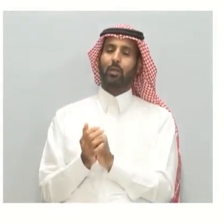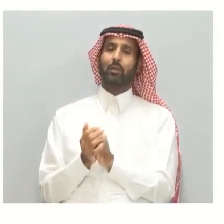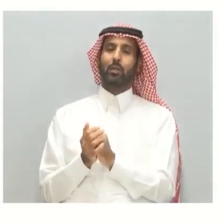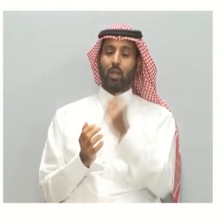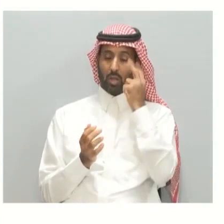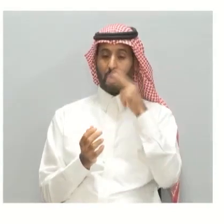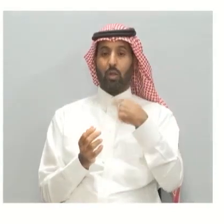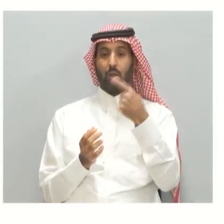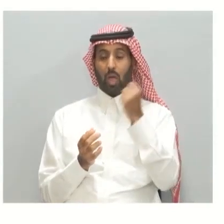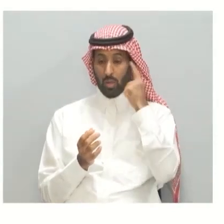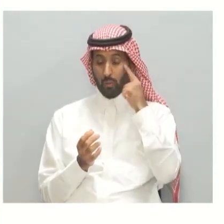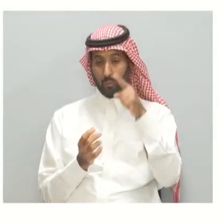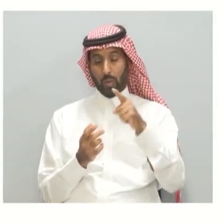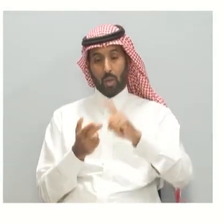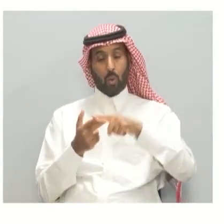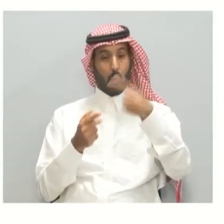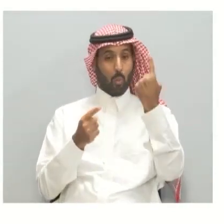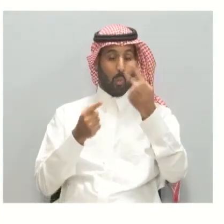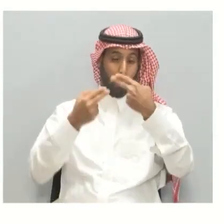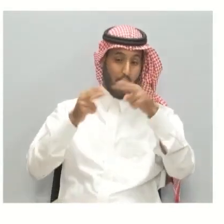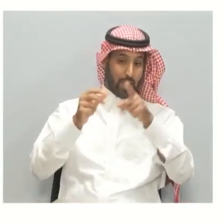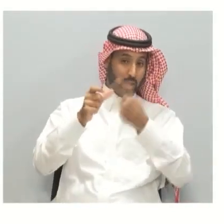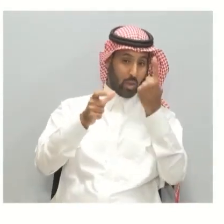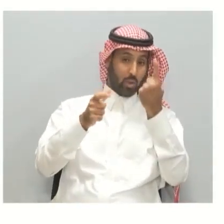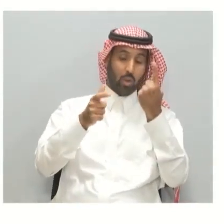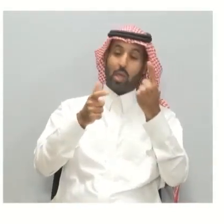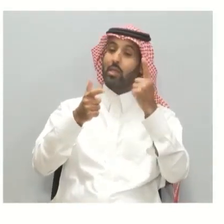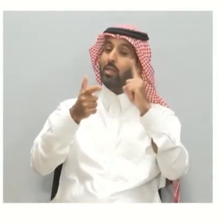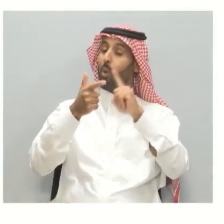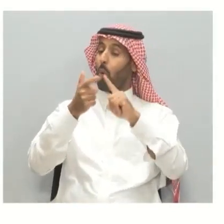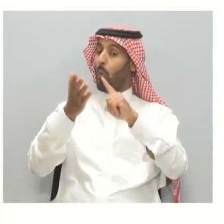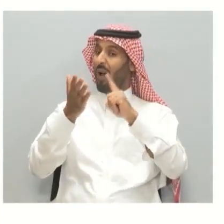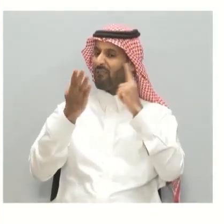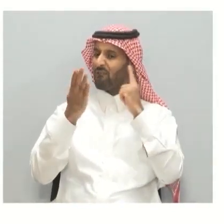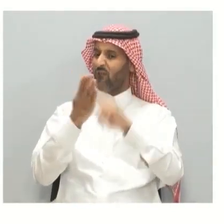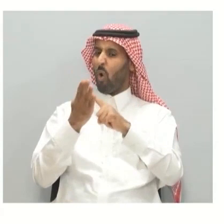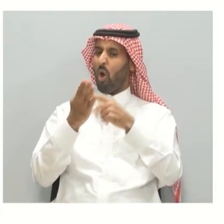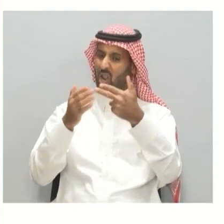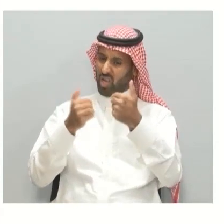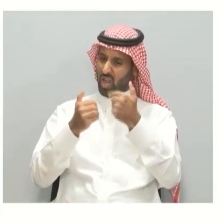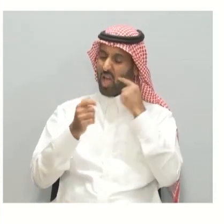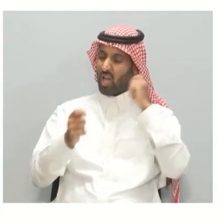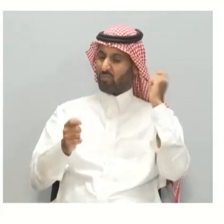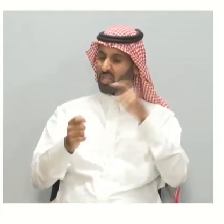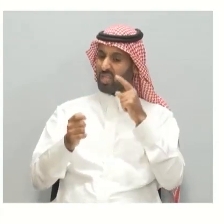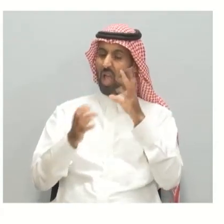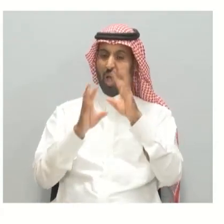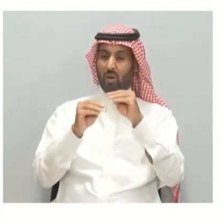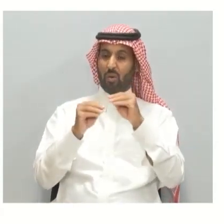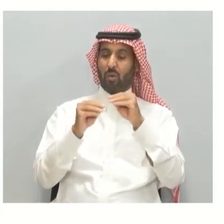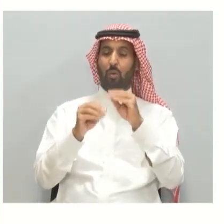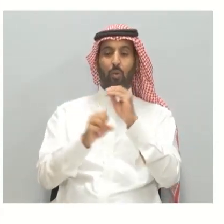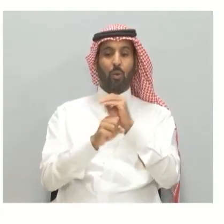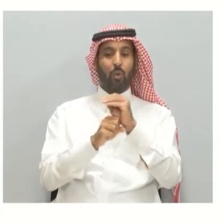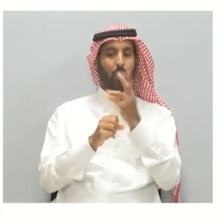view and opinion are presented in paragraphs one and four. Objective information and view or